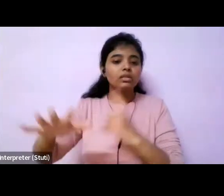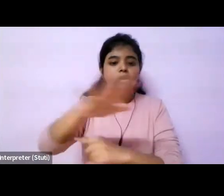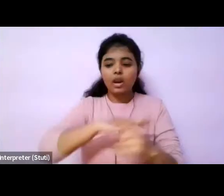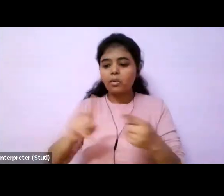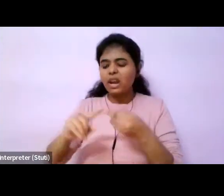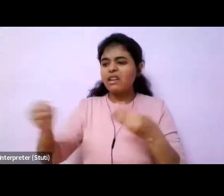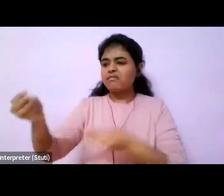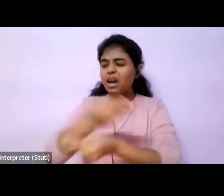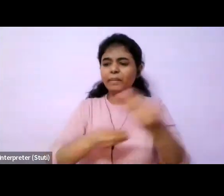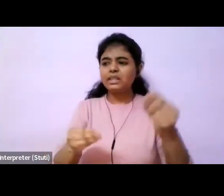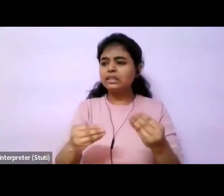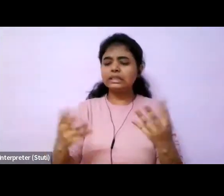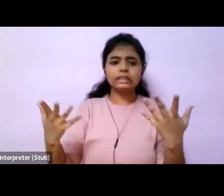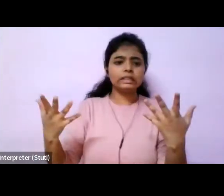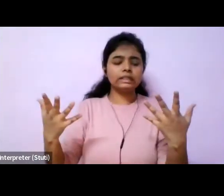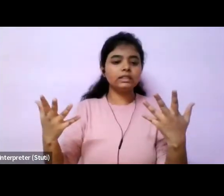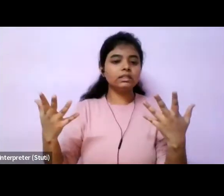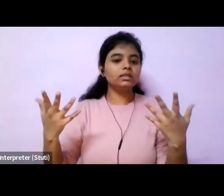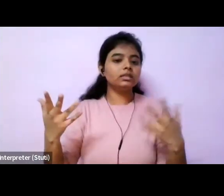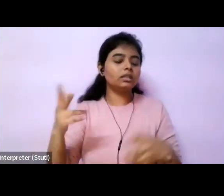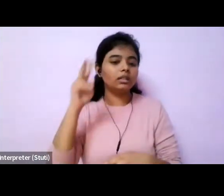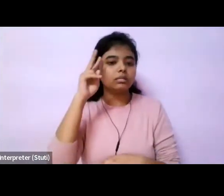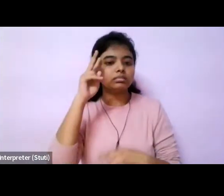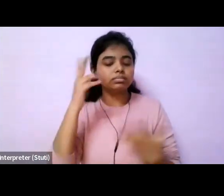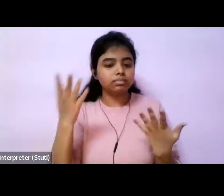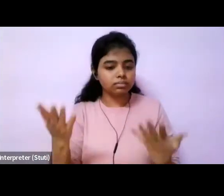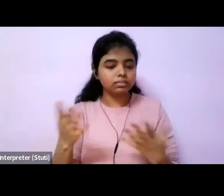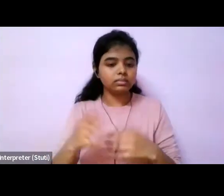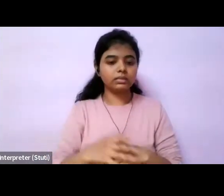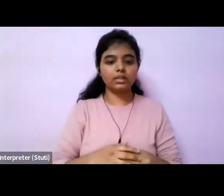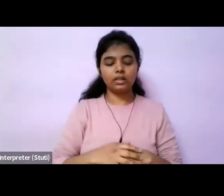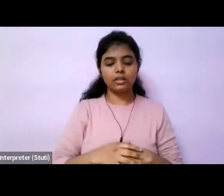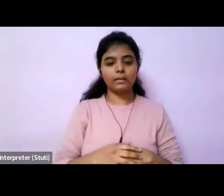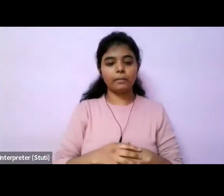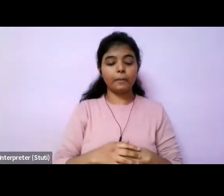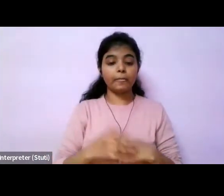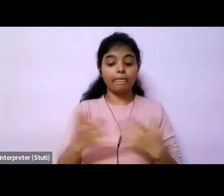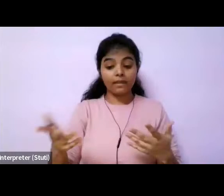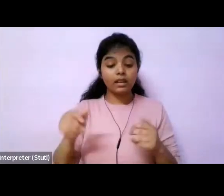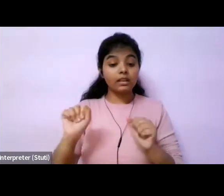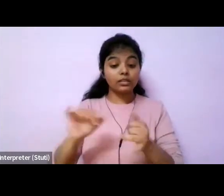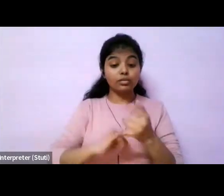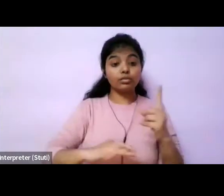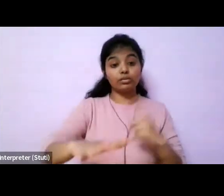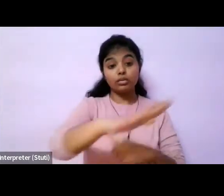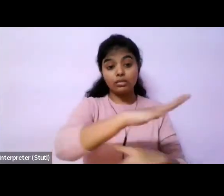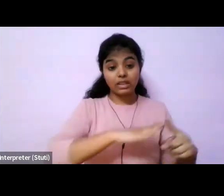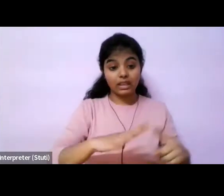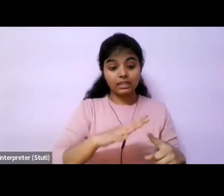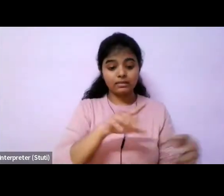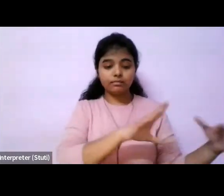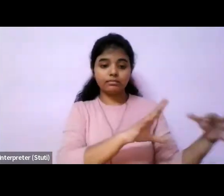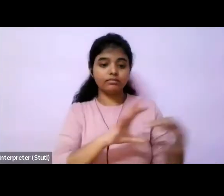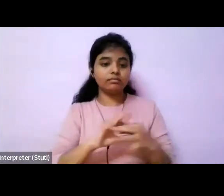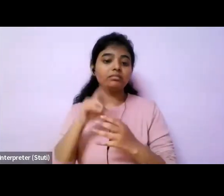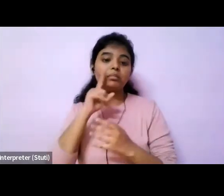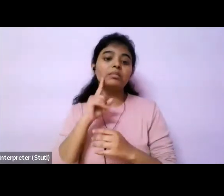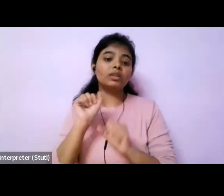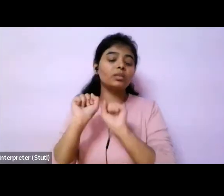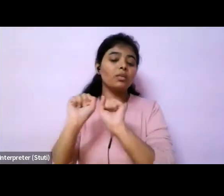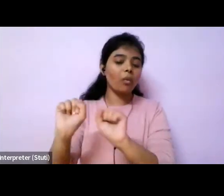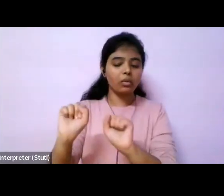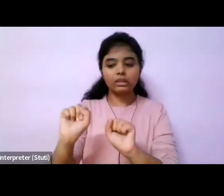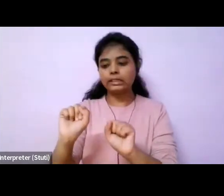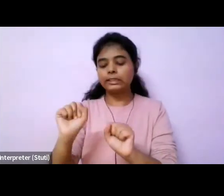significant observation that the ableism inherent in society transforms Madan's impairment into a disability. Further,